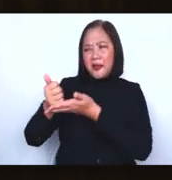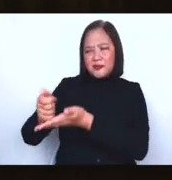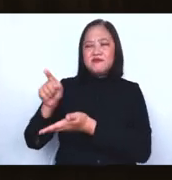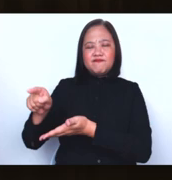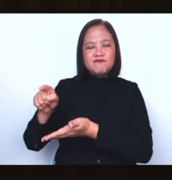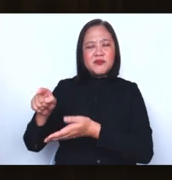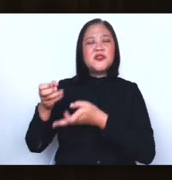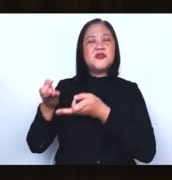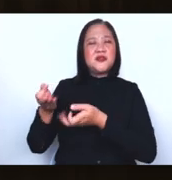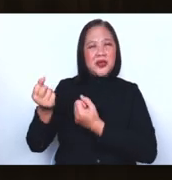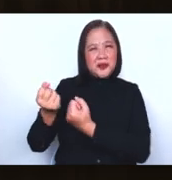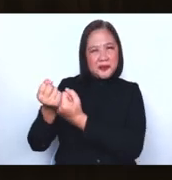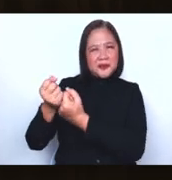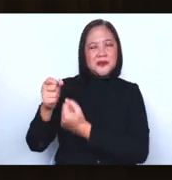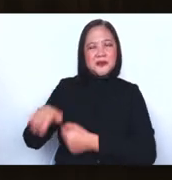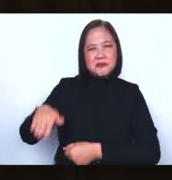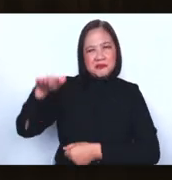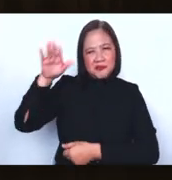upbringing.